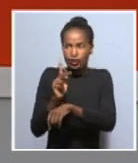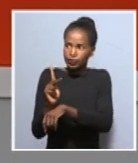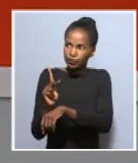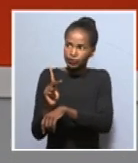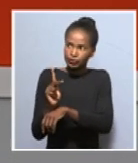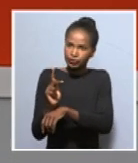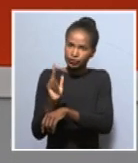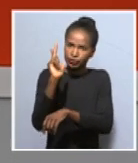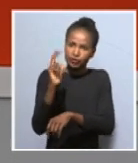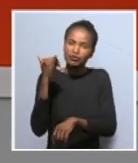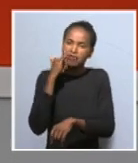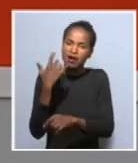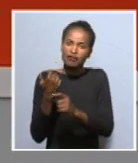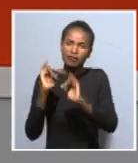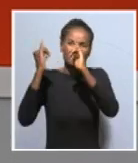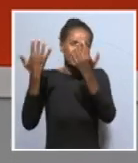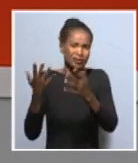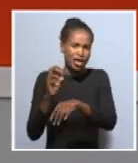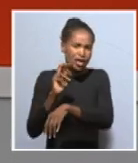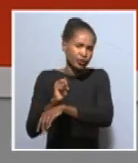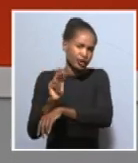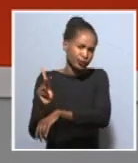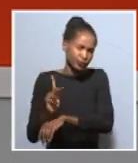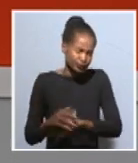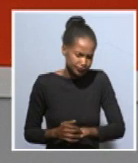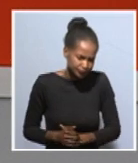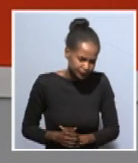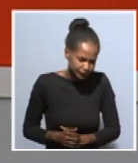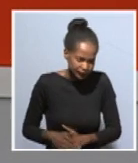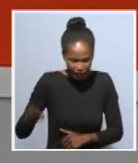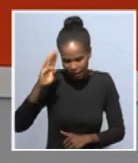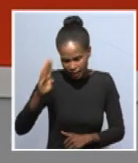How are you? I'm doing well, thank you, sir. How are you? I'm well too.